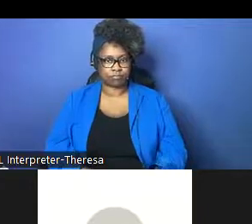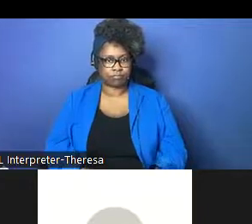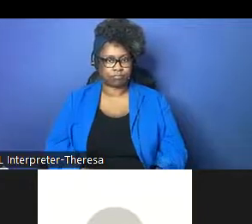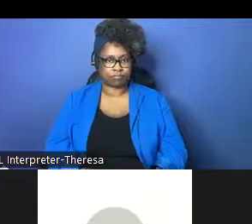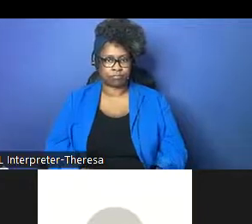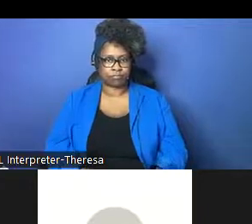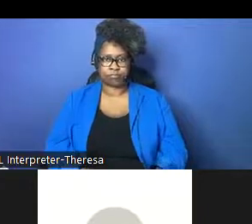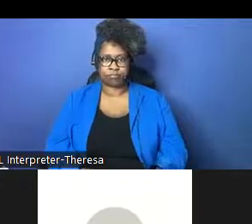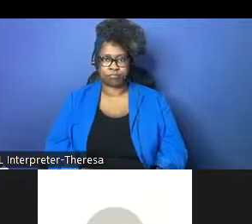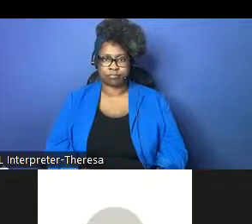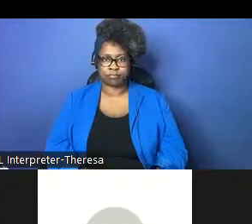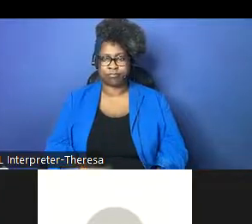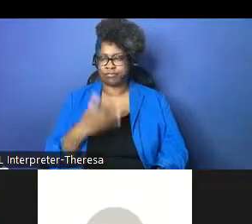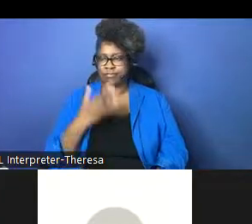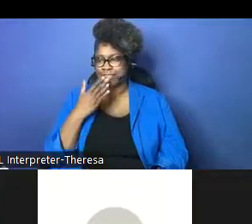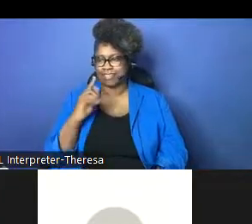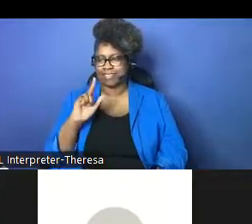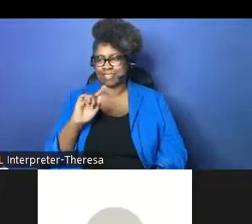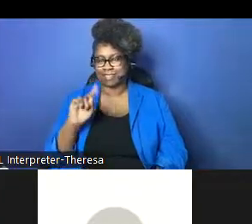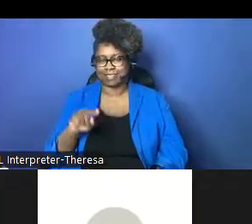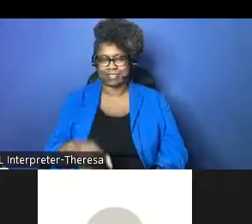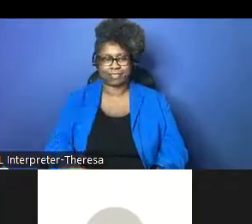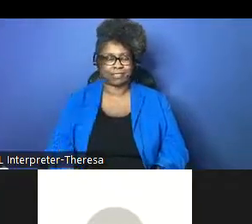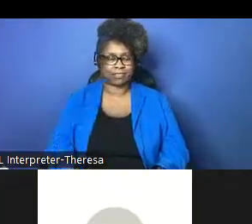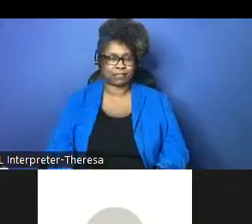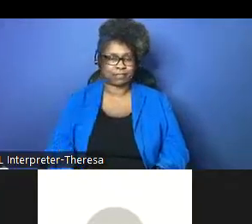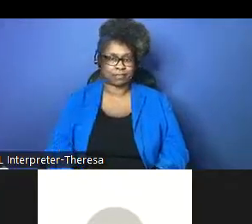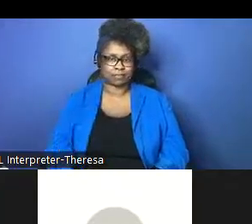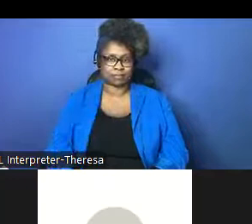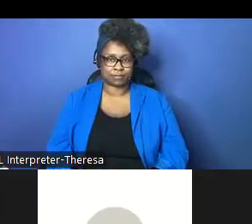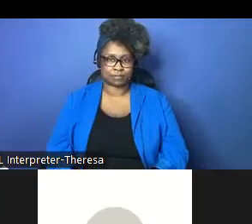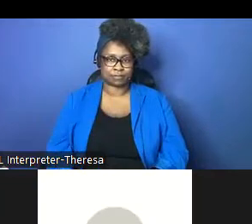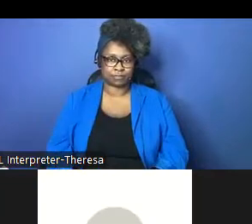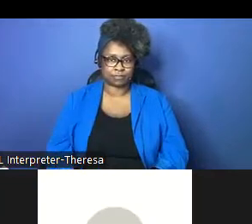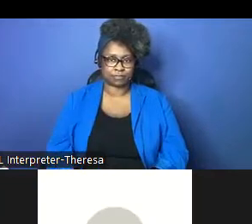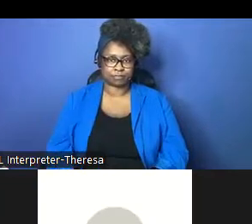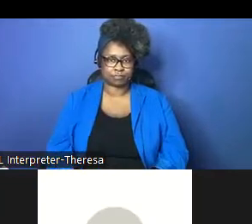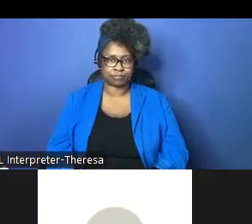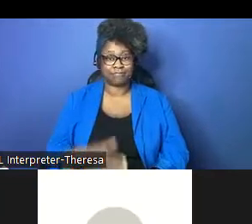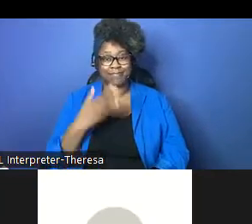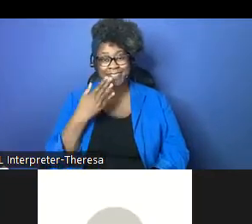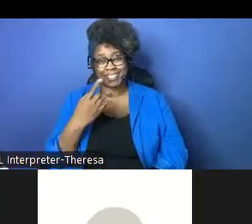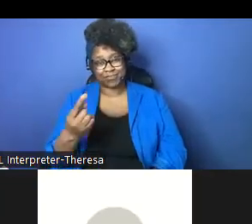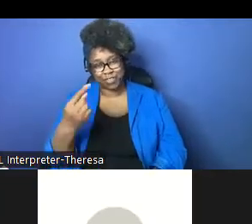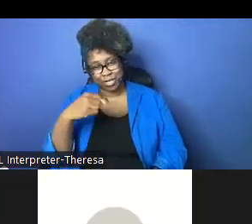Thanks, Liz. Yeah, thanks for coming.